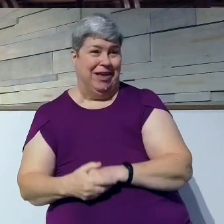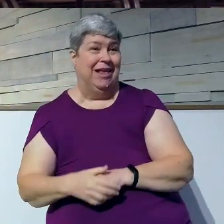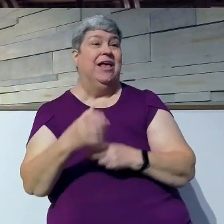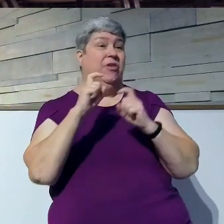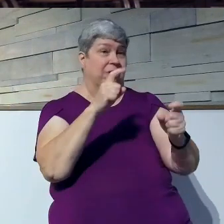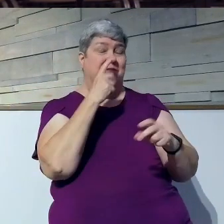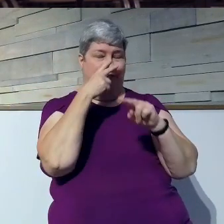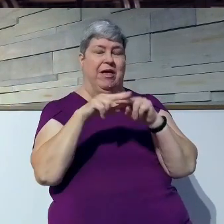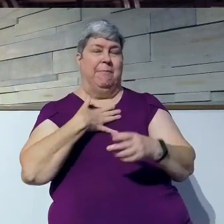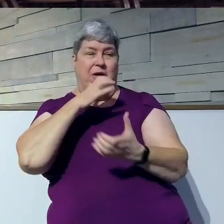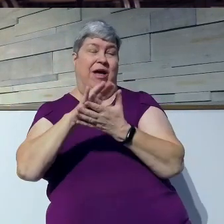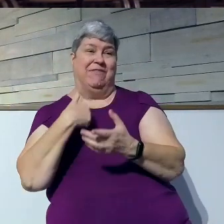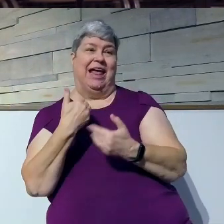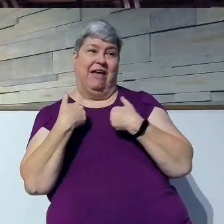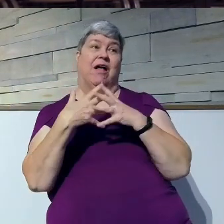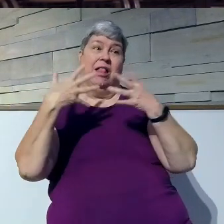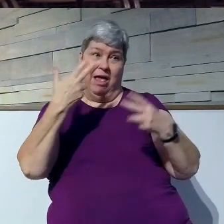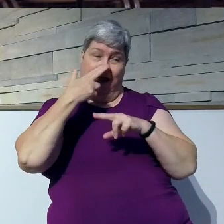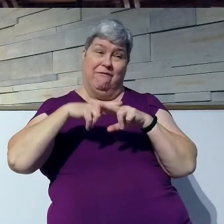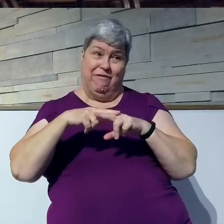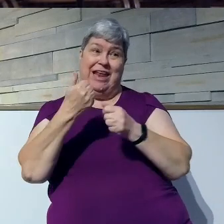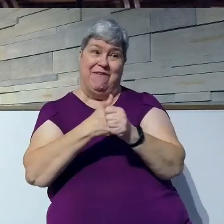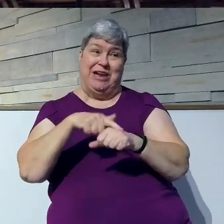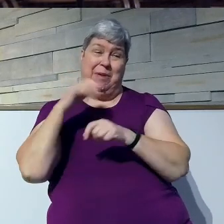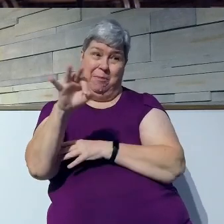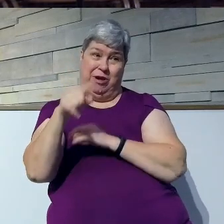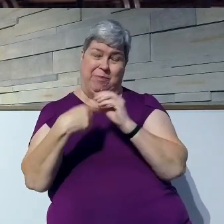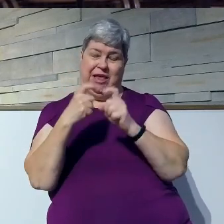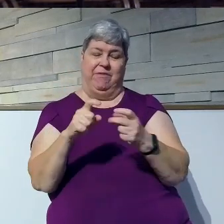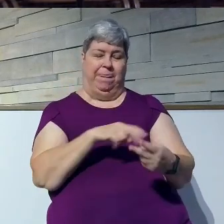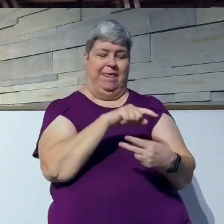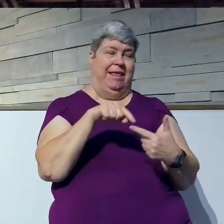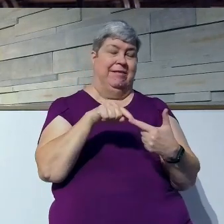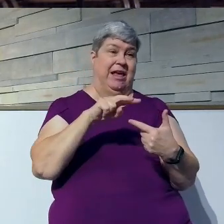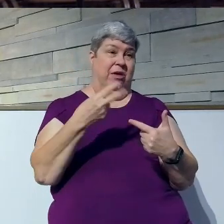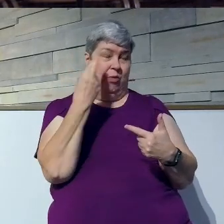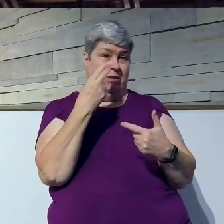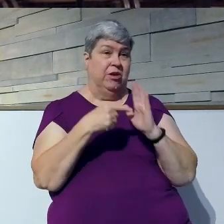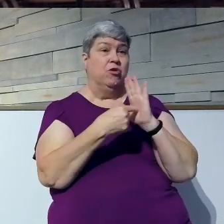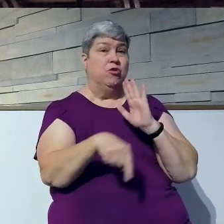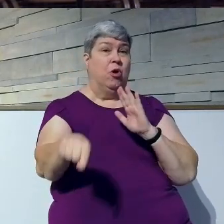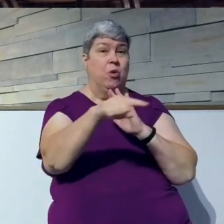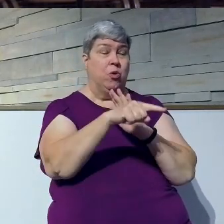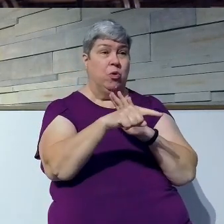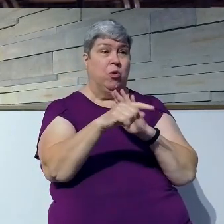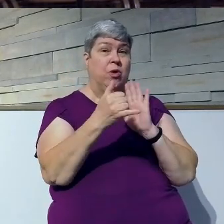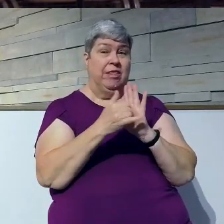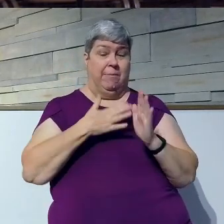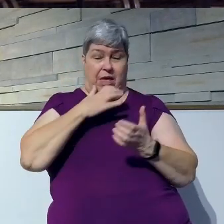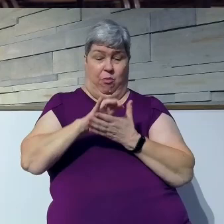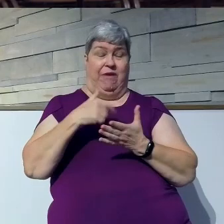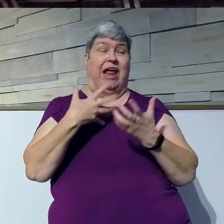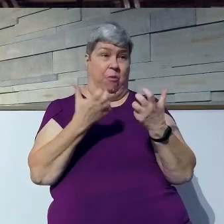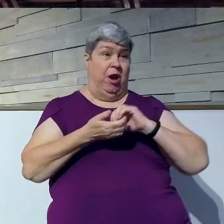so giving is fun. Kathy and I have a lot of fun doing this every time I preach on giving. Second reason is to show you that Kathy and I